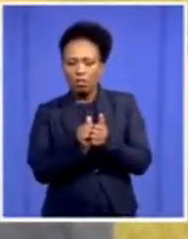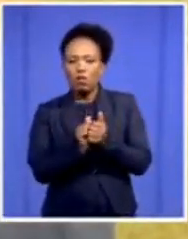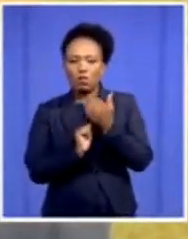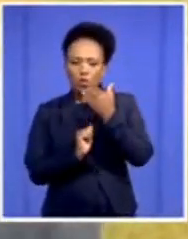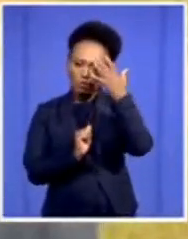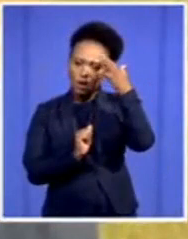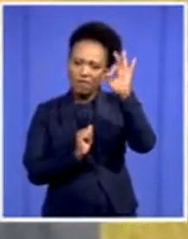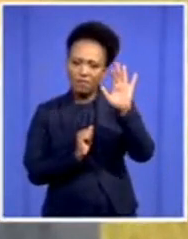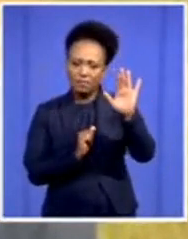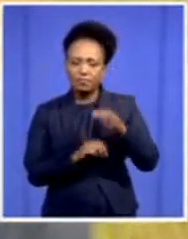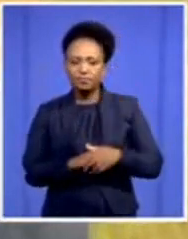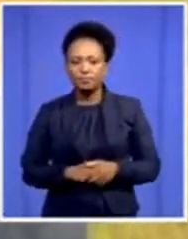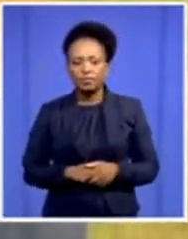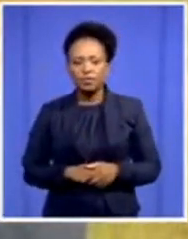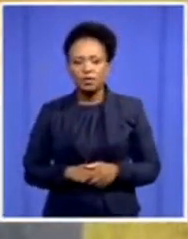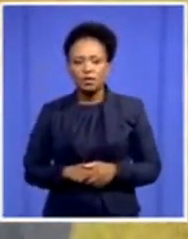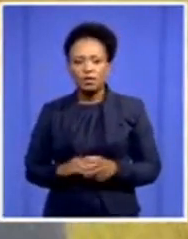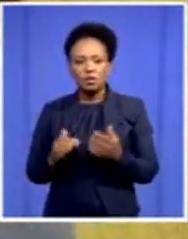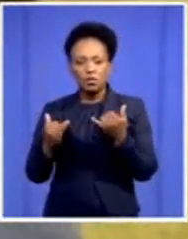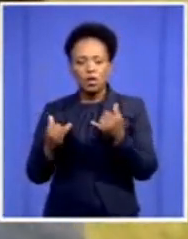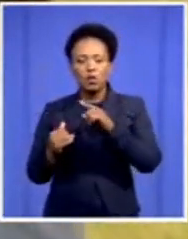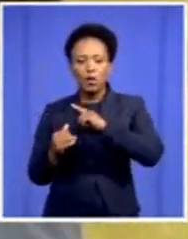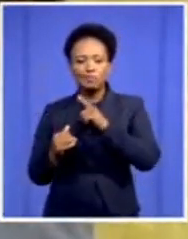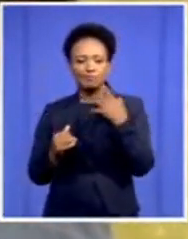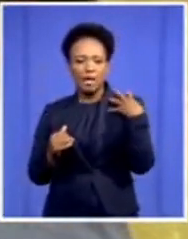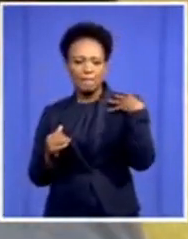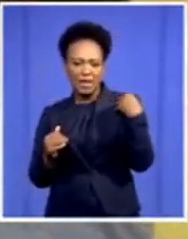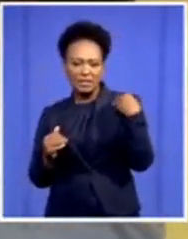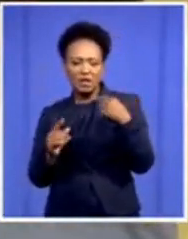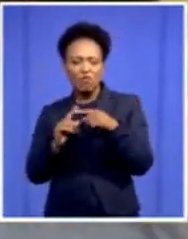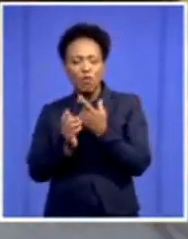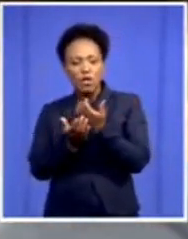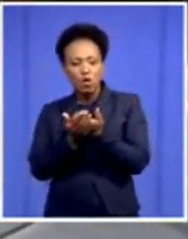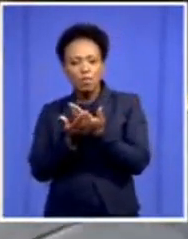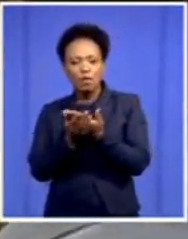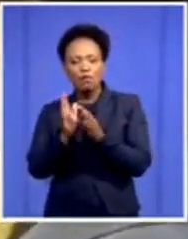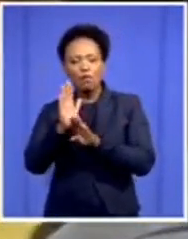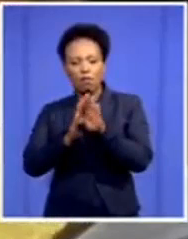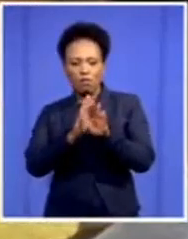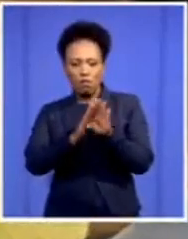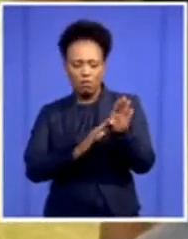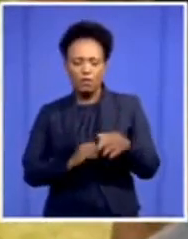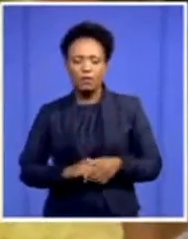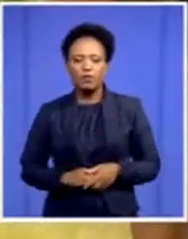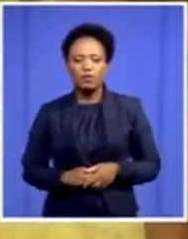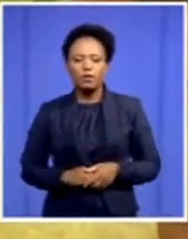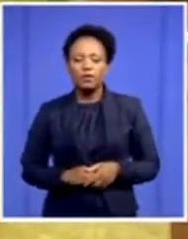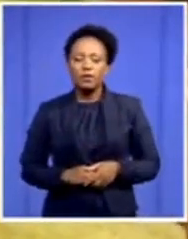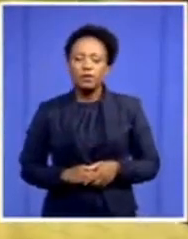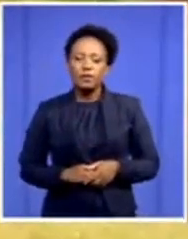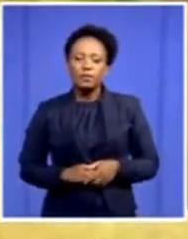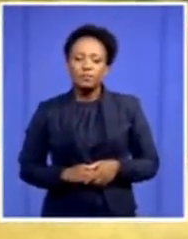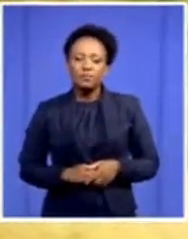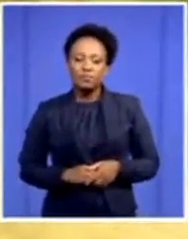the minister to talk to it about reviving that economy? Actually, it will be very ignorant to ignore the fact